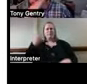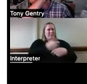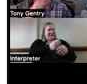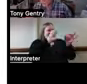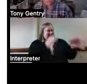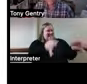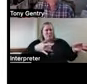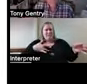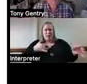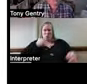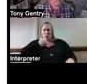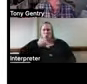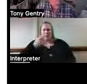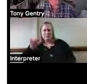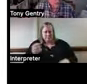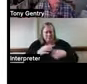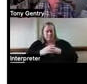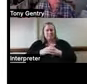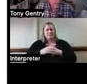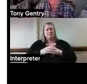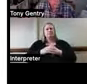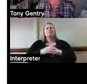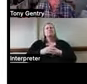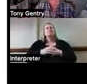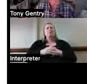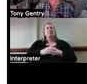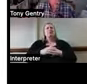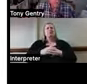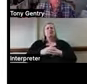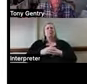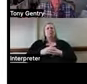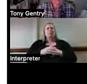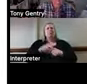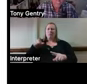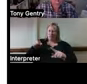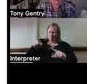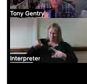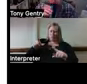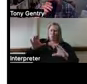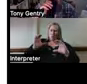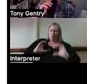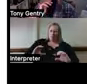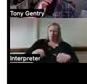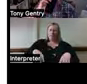Excuse me. Once you've done that, you work with your client to